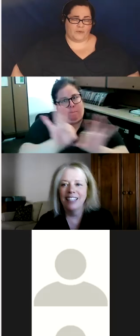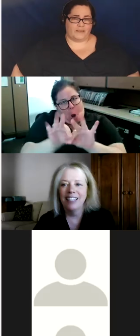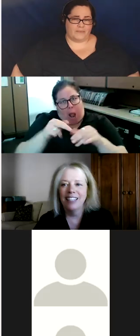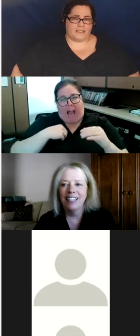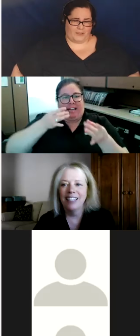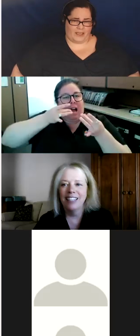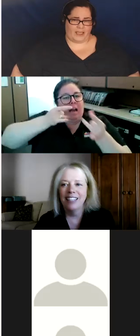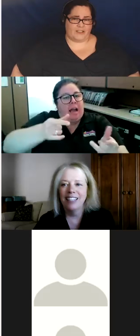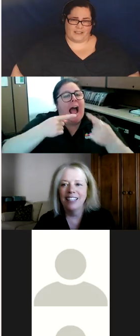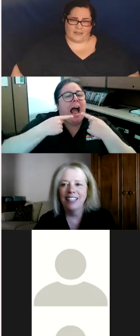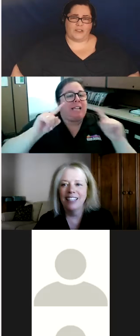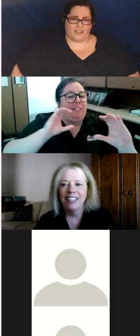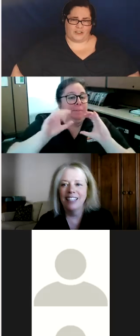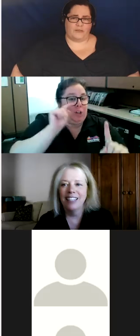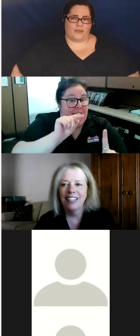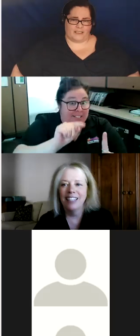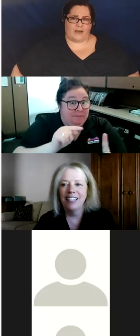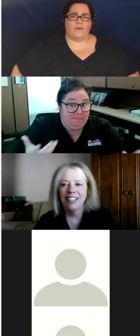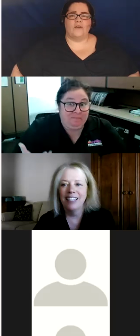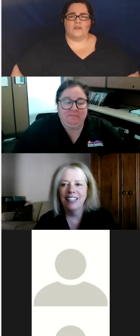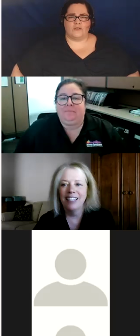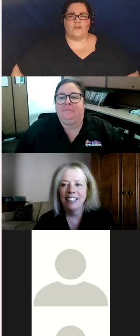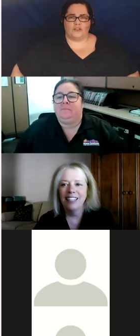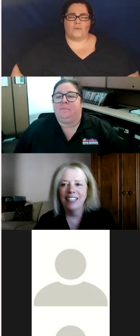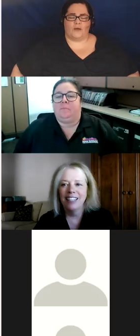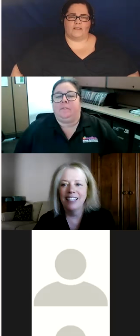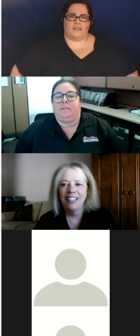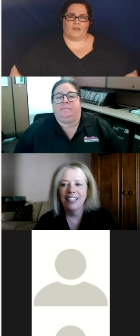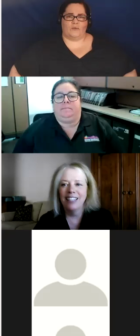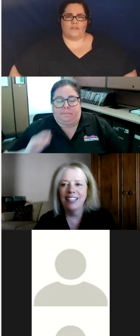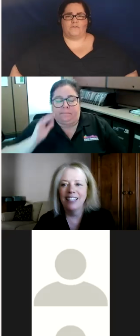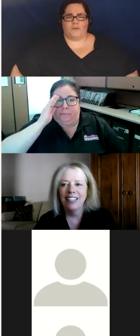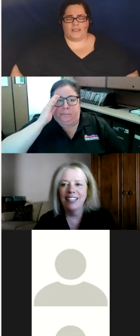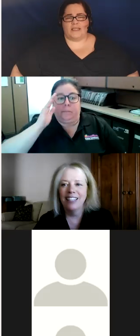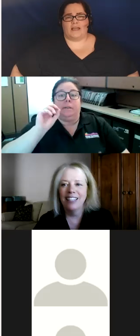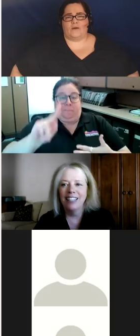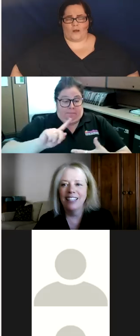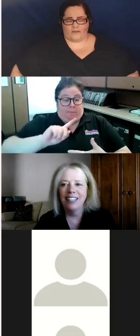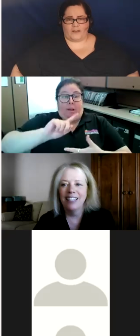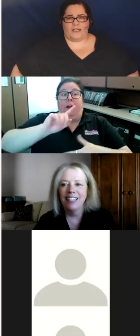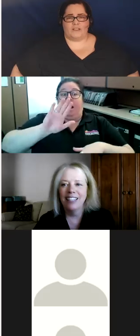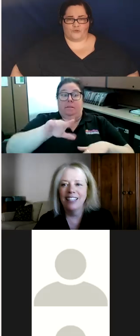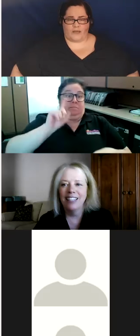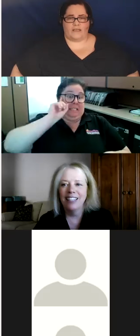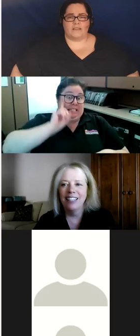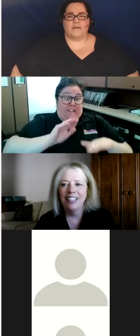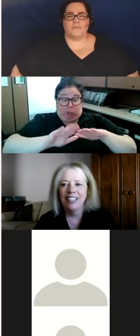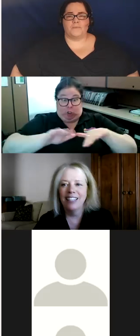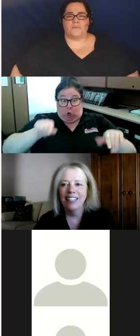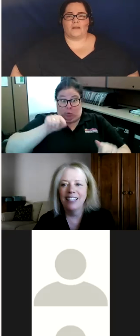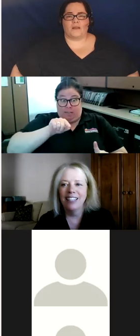of important miscommunications and communication could break down. So you're going to want somebody who's fluent and qualified and